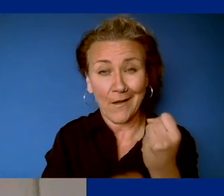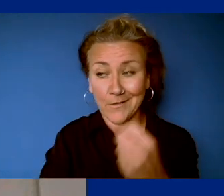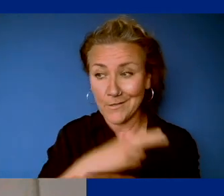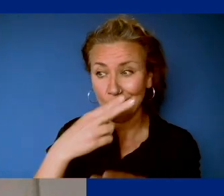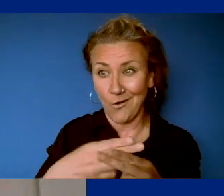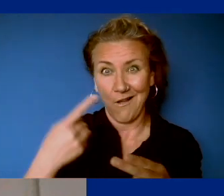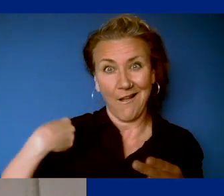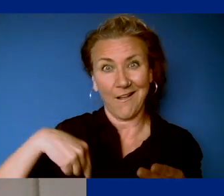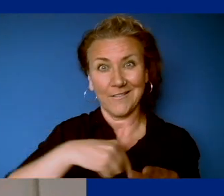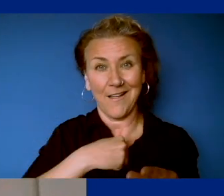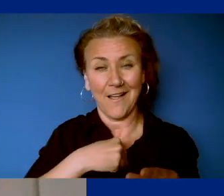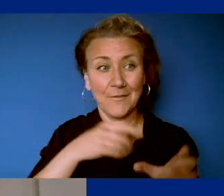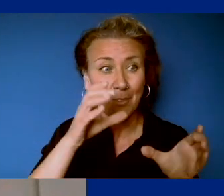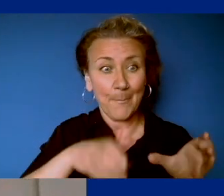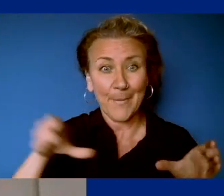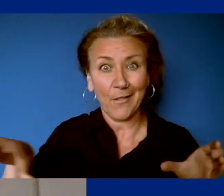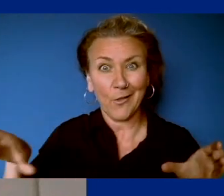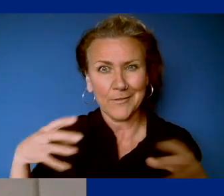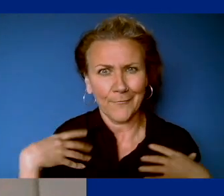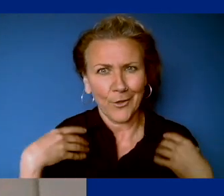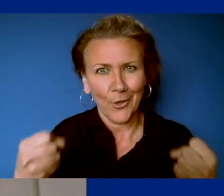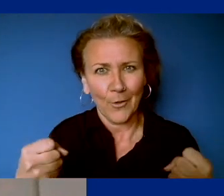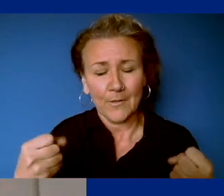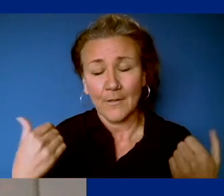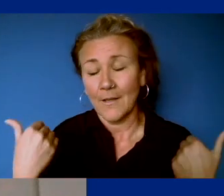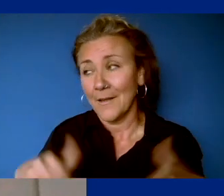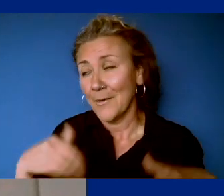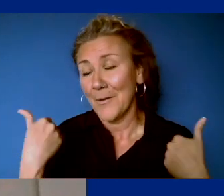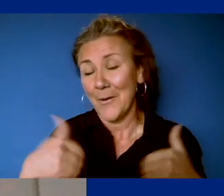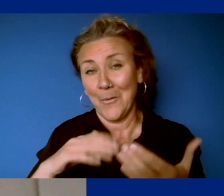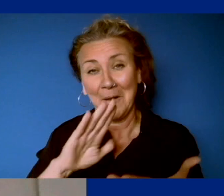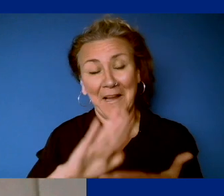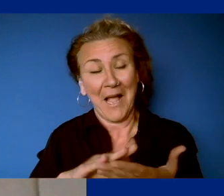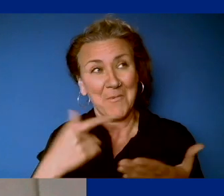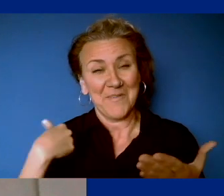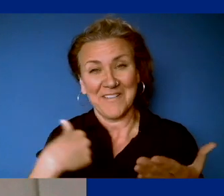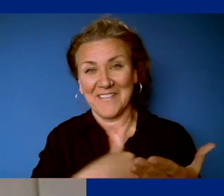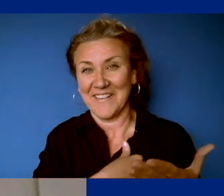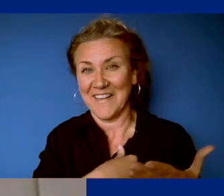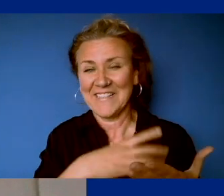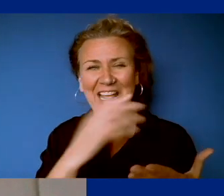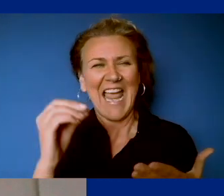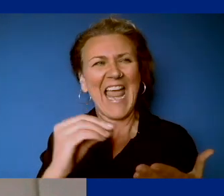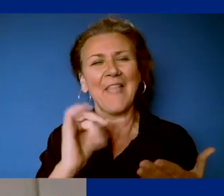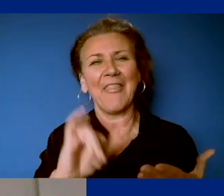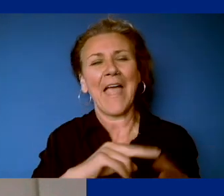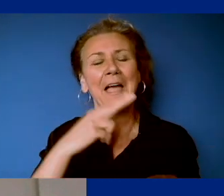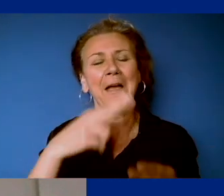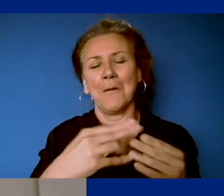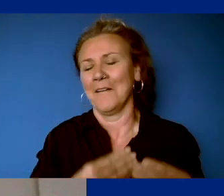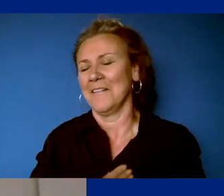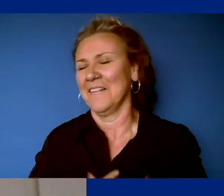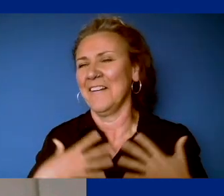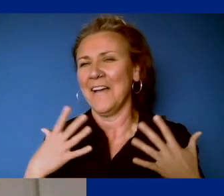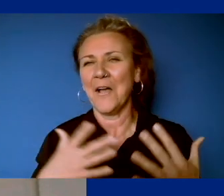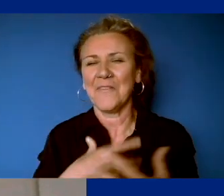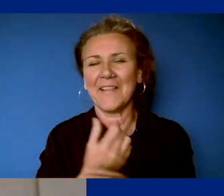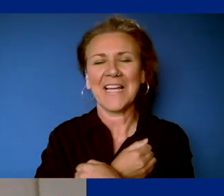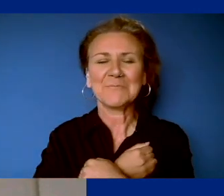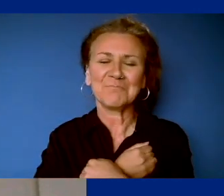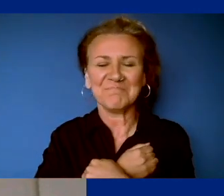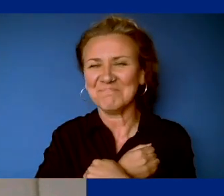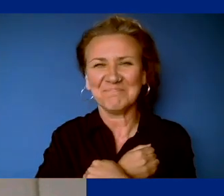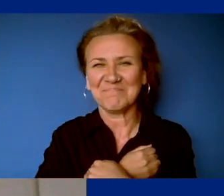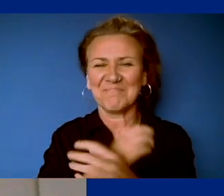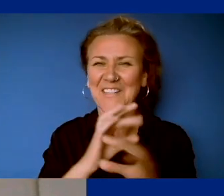5 of us Pillars of Courage is a compliment of the highest order. It also felt like a hug, and that's saying a lot in this